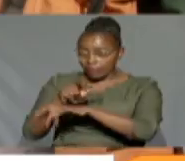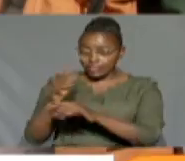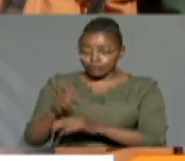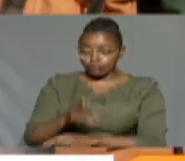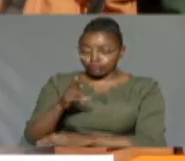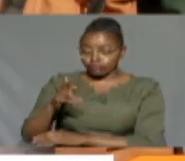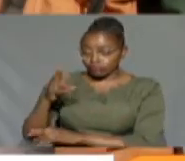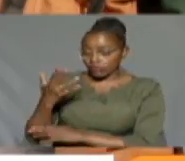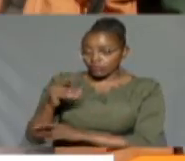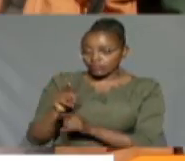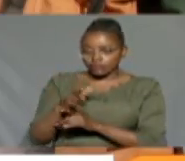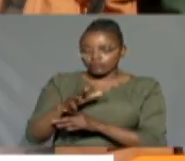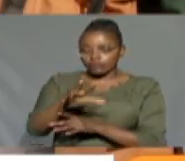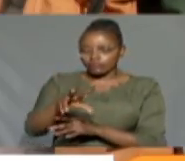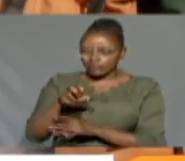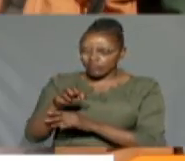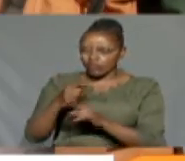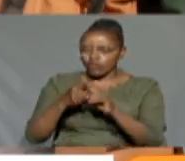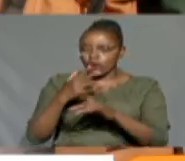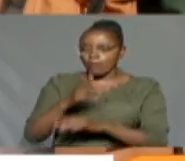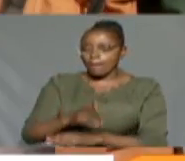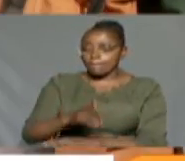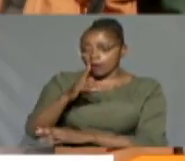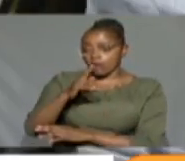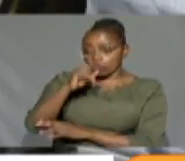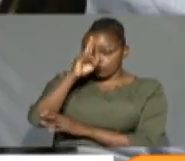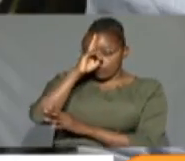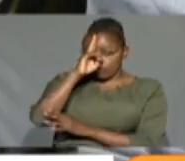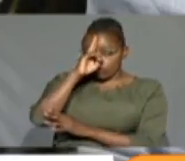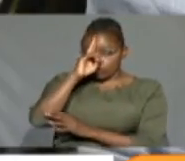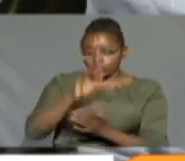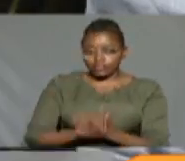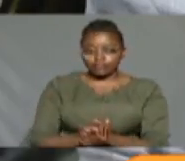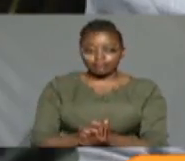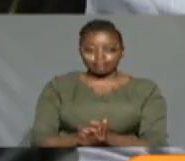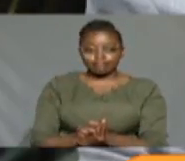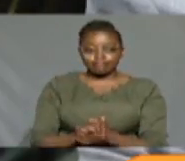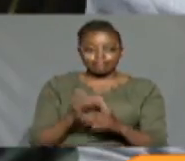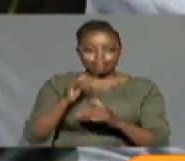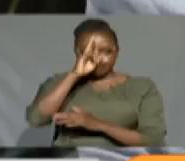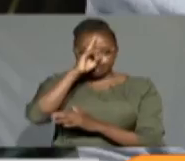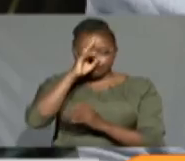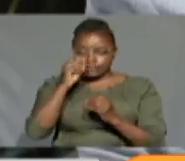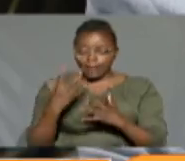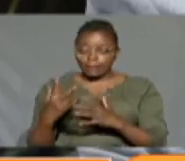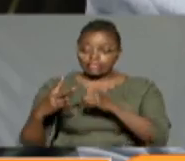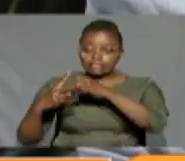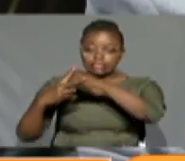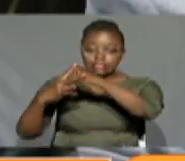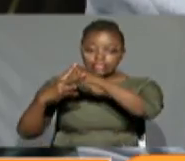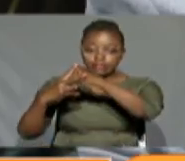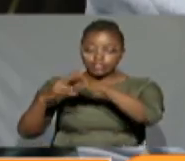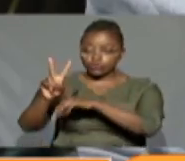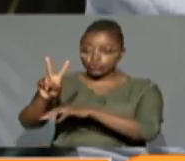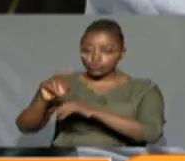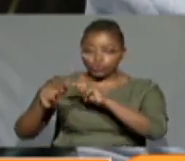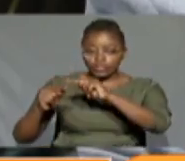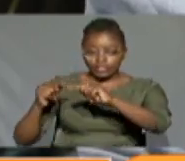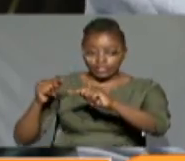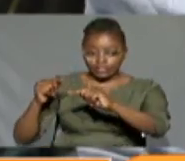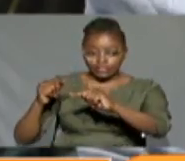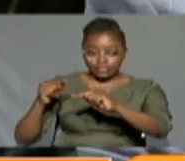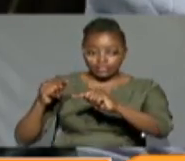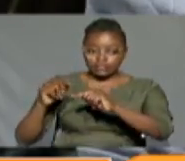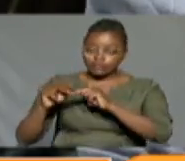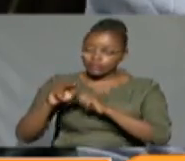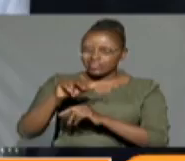gunmen also made away with firearms from the slain police officers. The number of the policemen were 7, 2 killed, 2